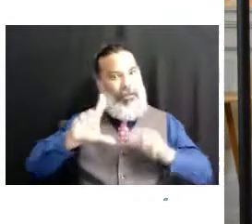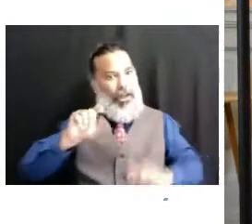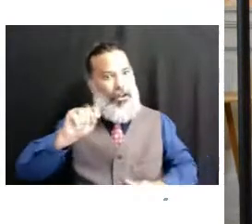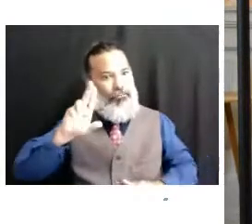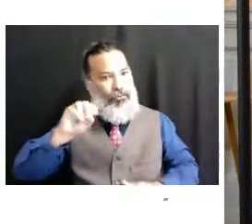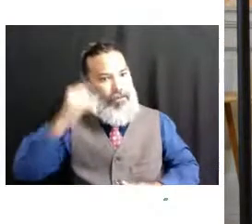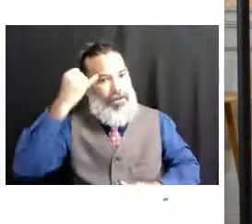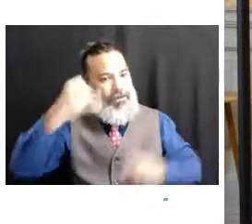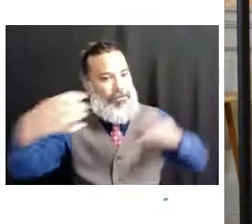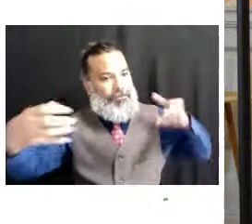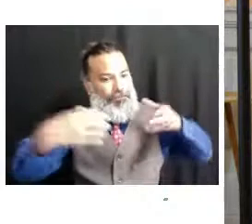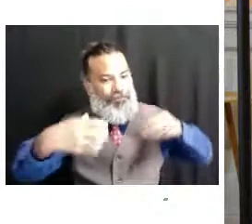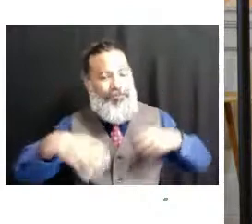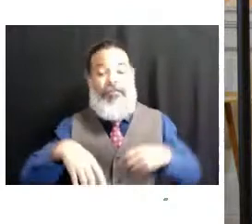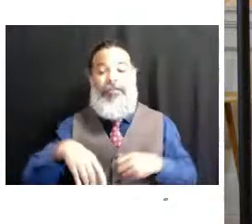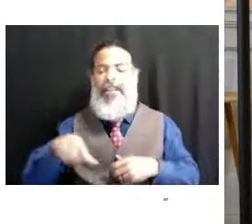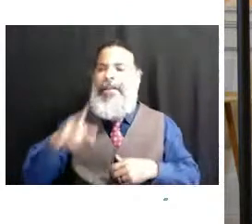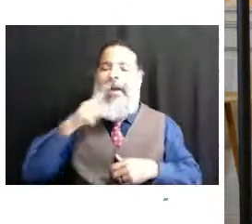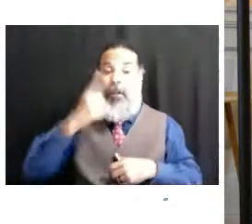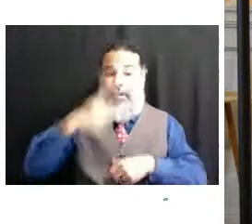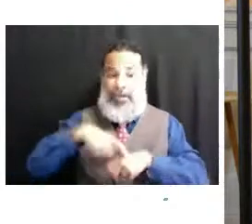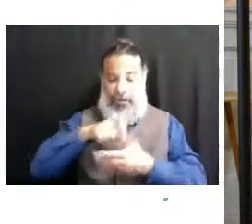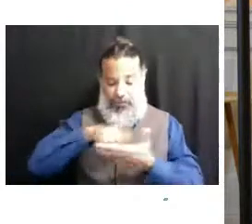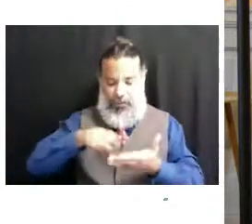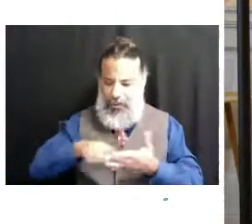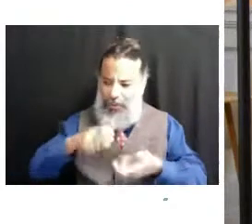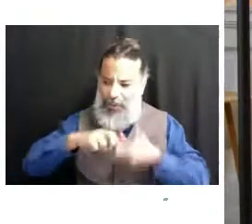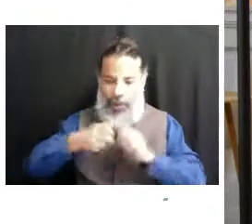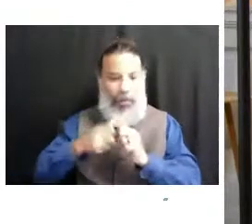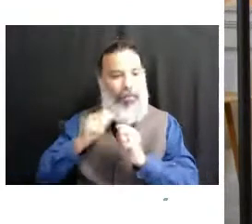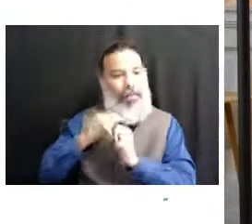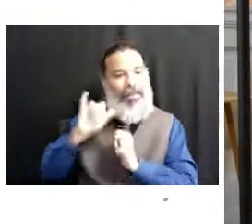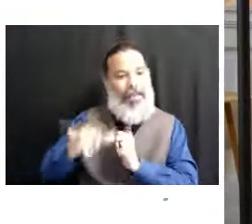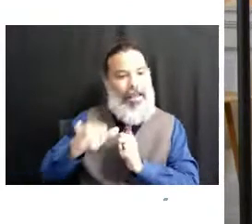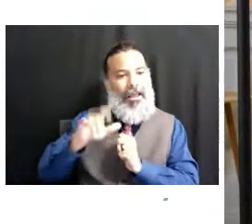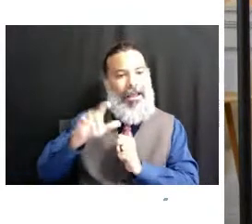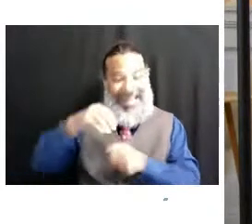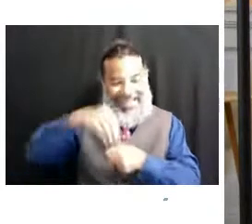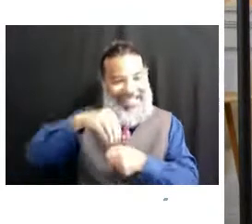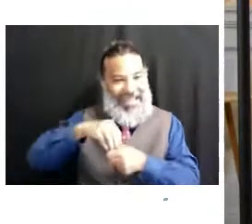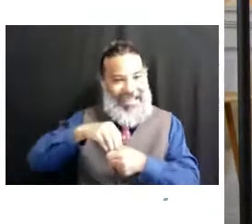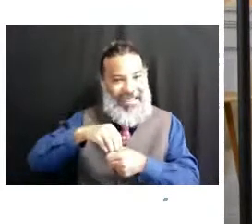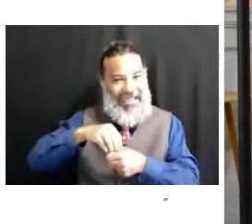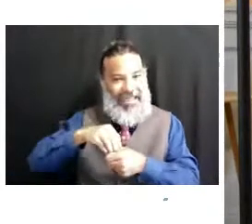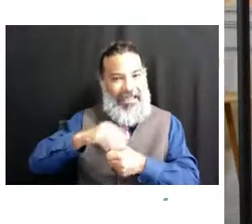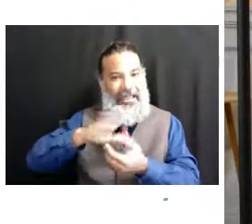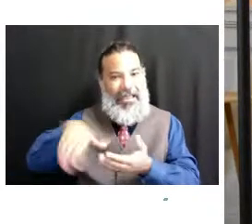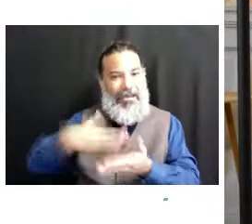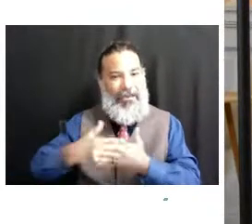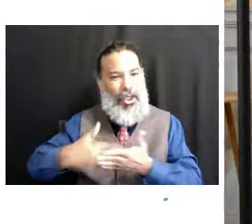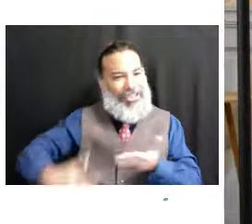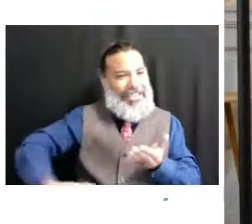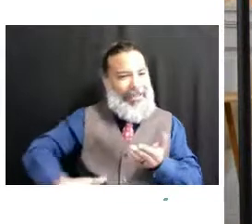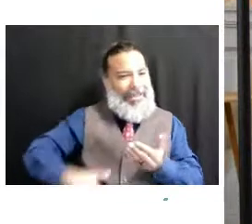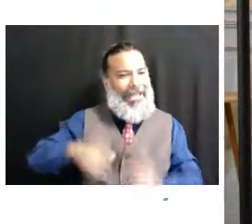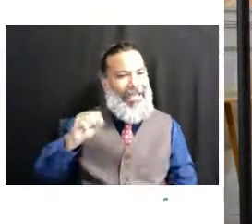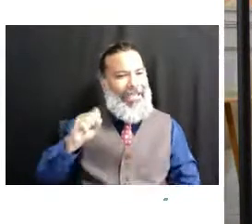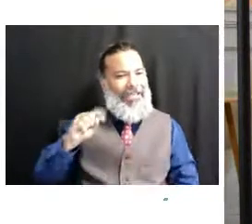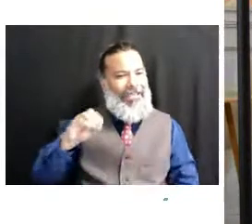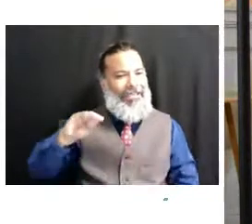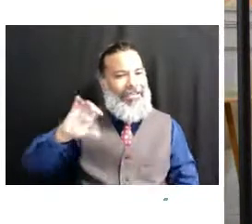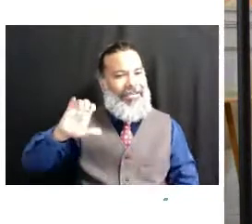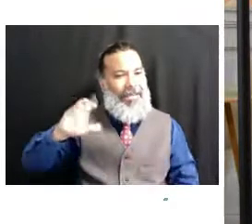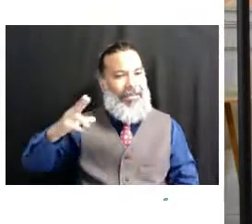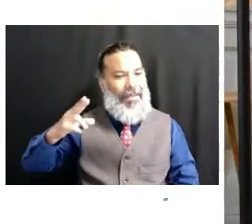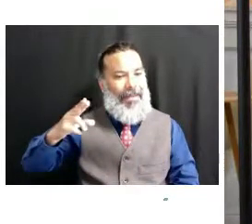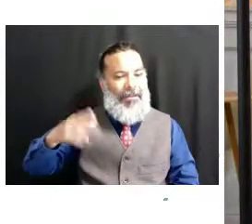once said that the problem with the White House in the interior was that it was all stomach. We no longer